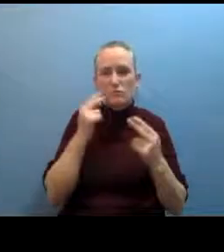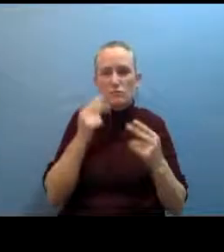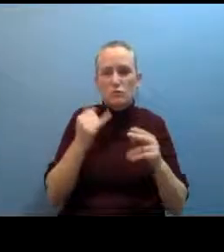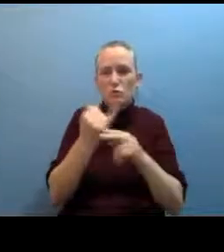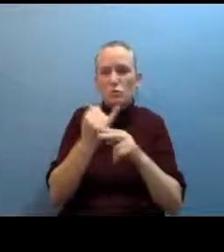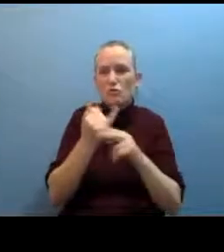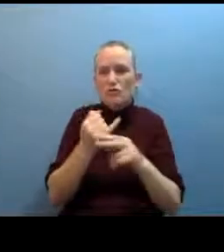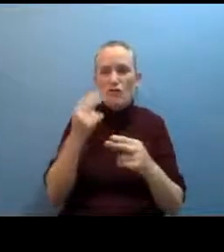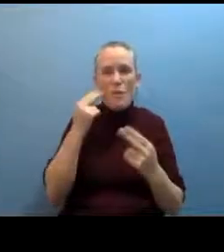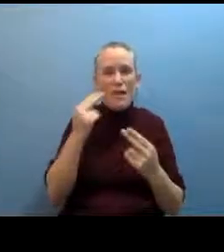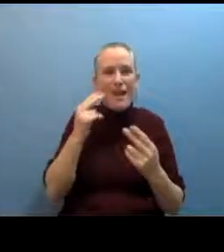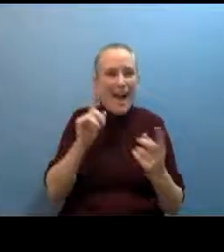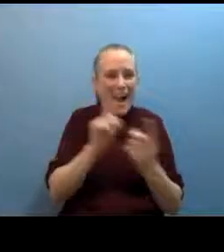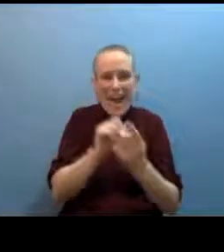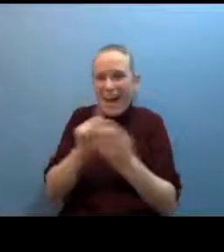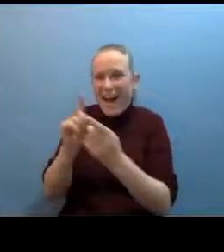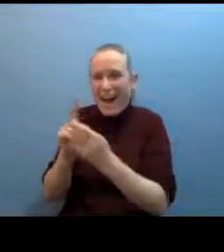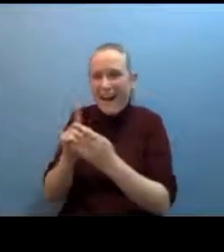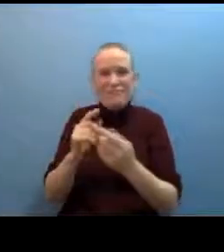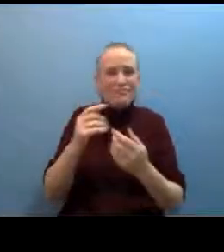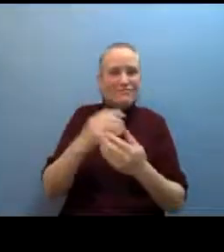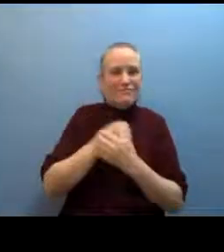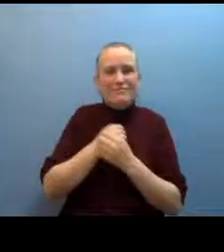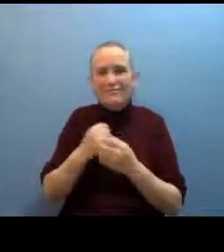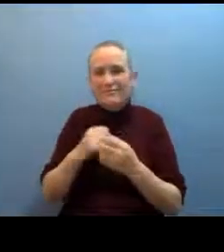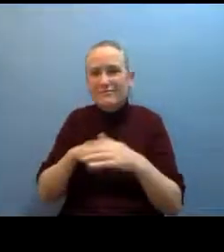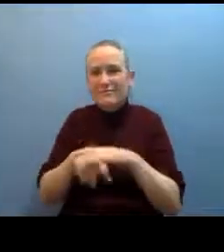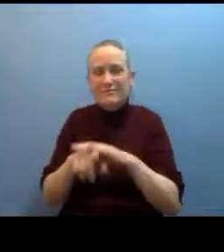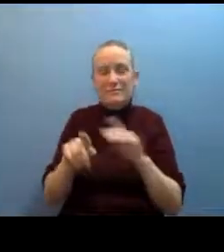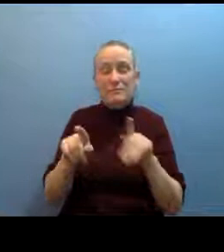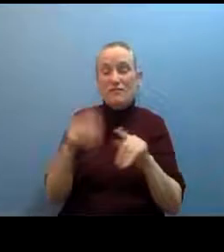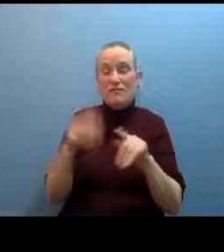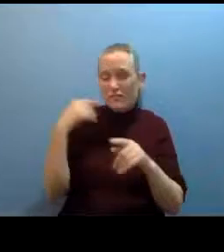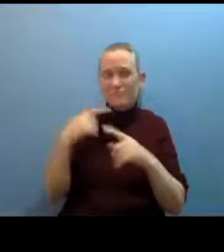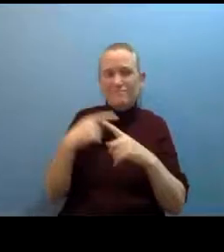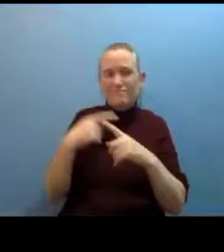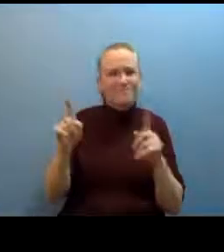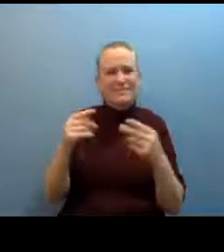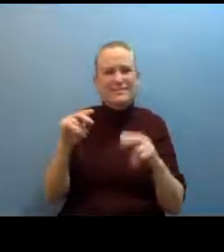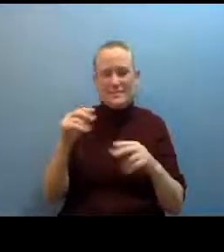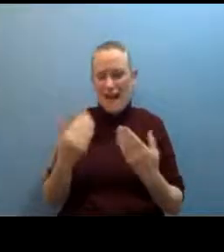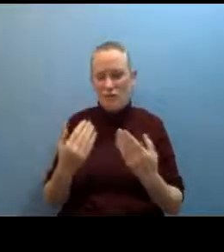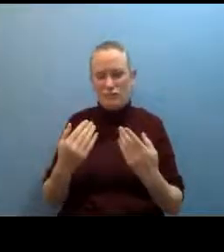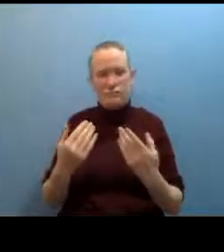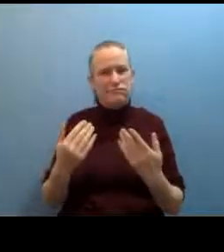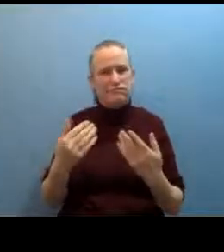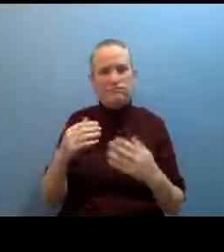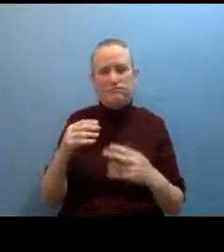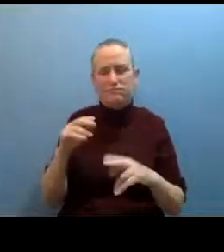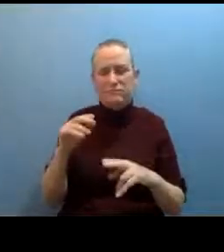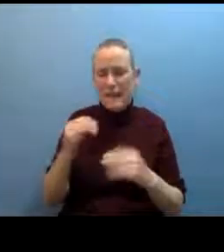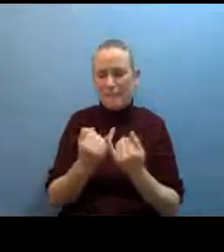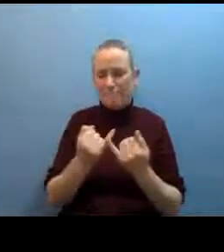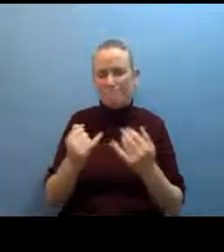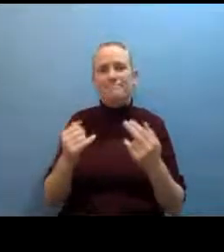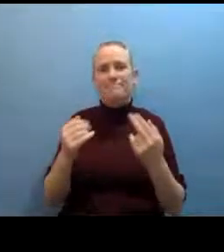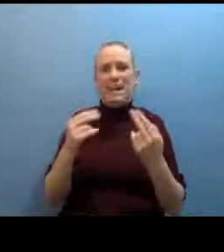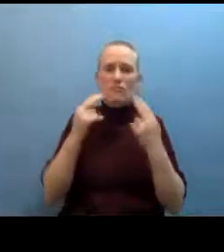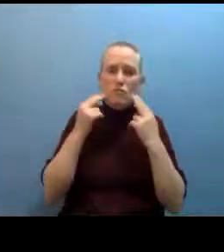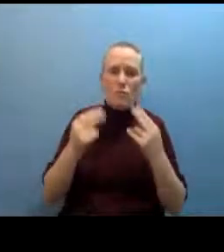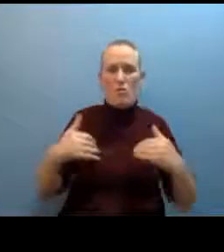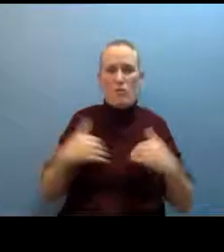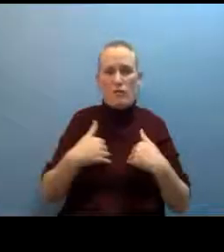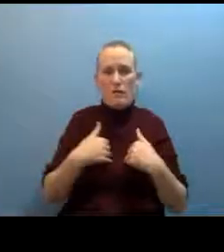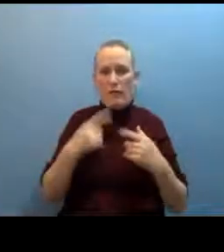in the new area that they're moving into in the same way as they would have previously. So as well as the normal kind of concerns, they just haven't